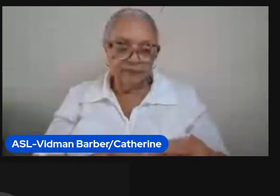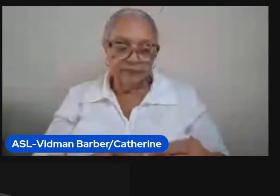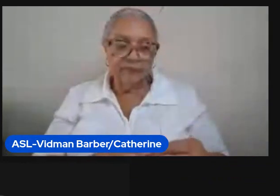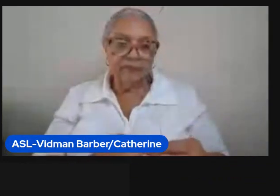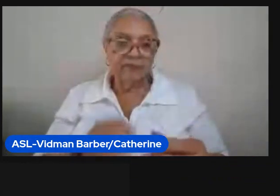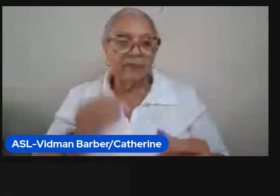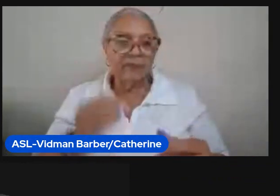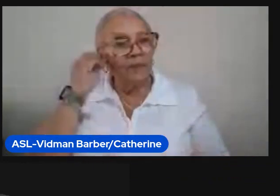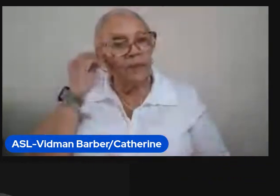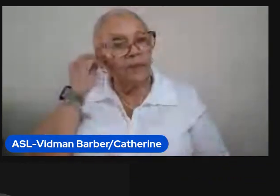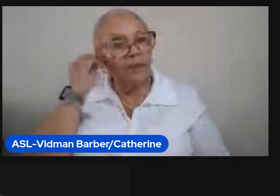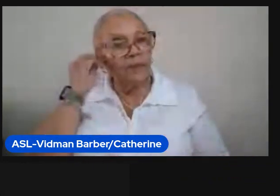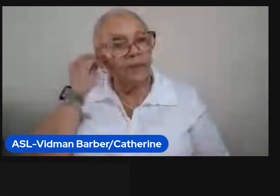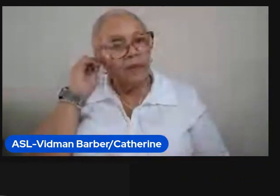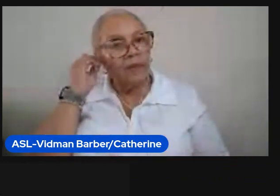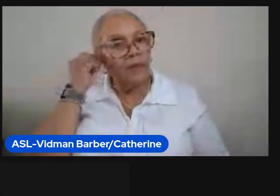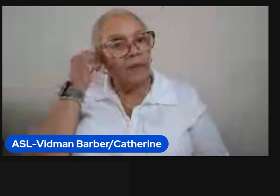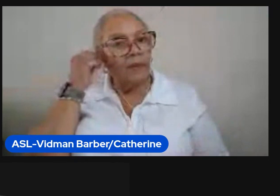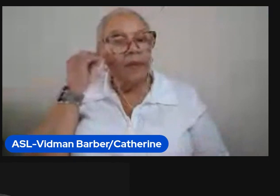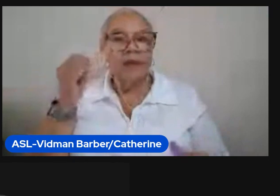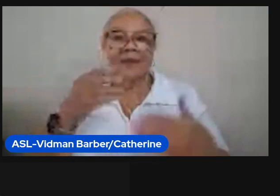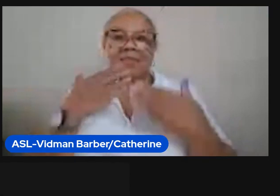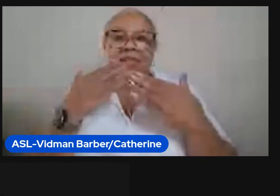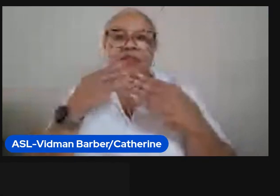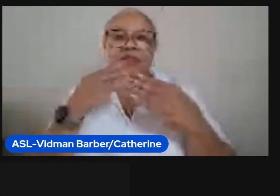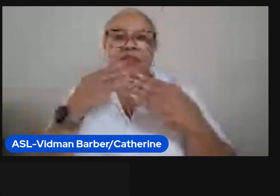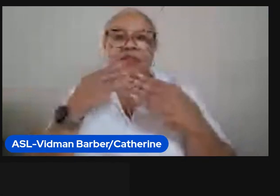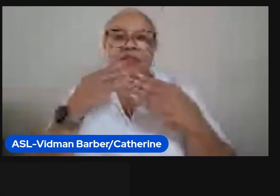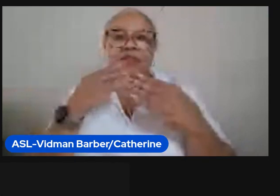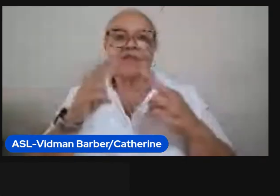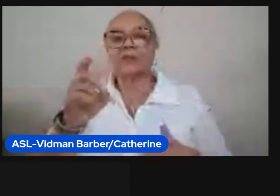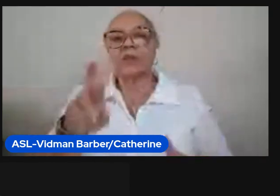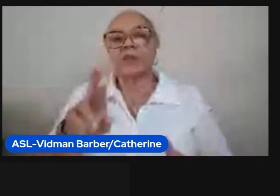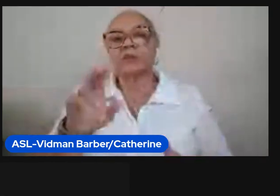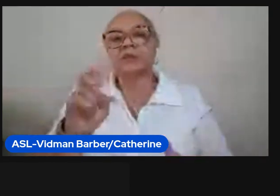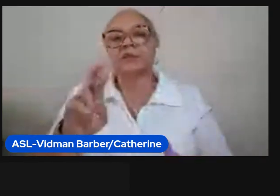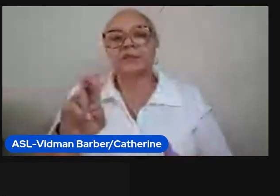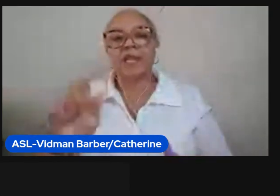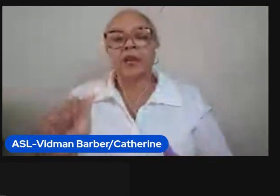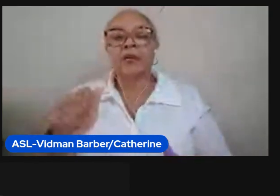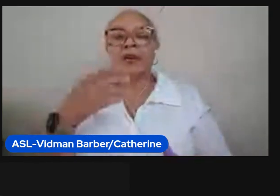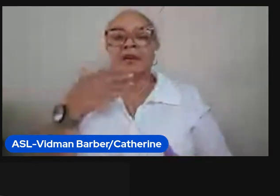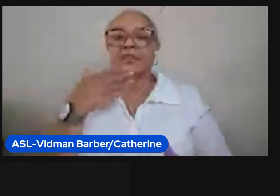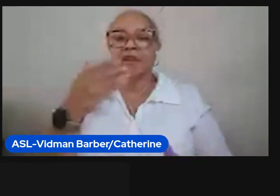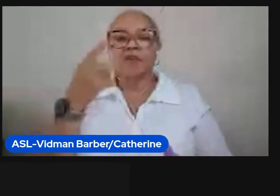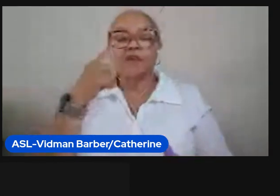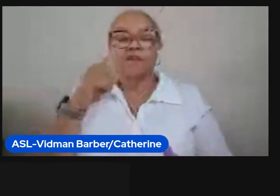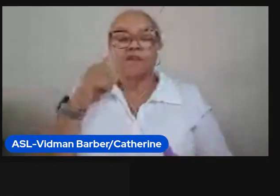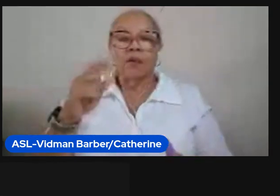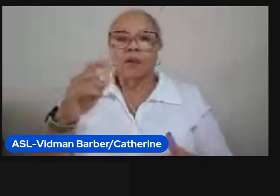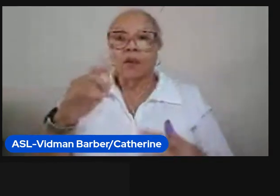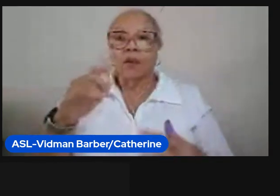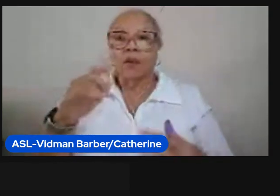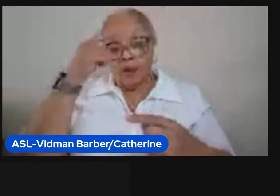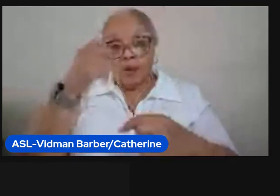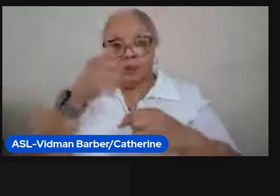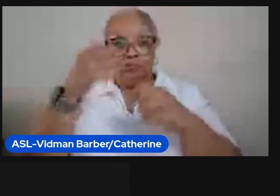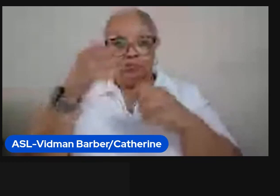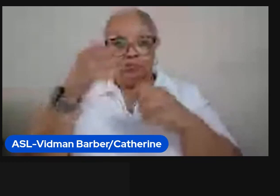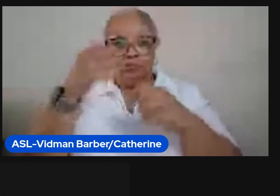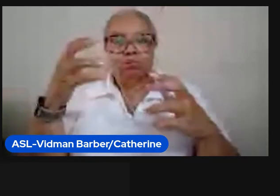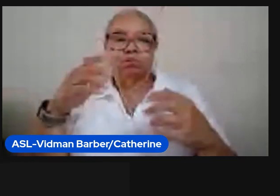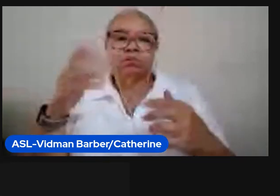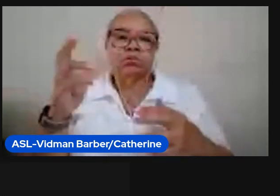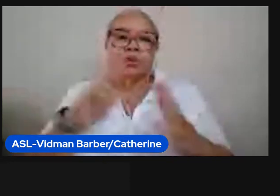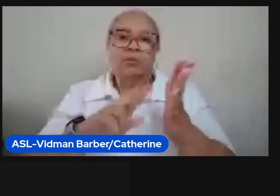Yeah, thank you very much, Dr. Sarah, and thank you for such mind-blowing research. It is really,